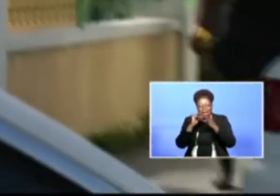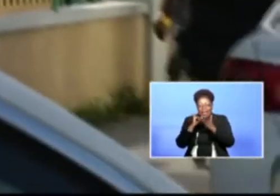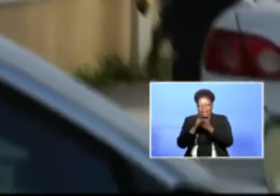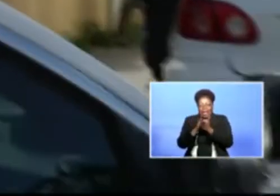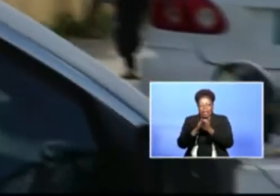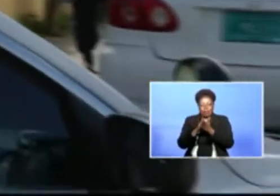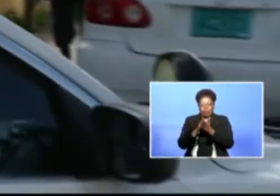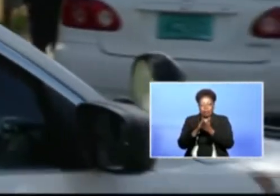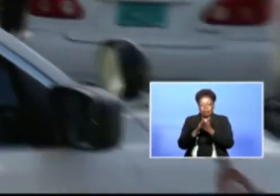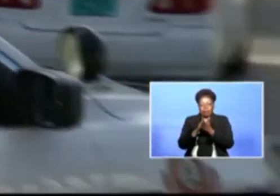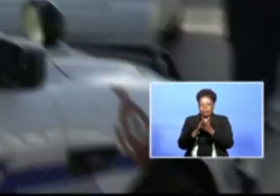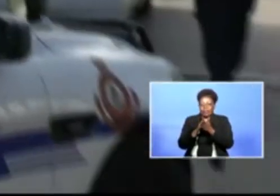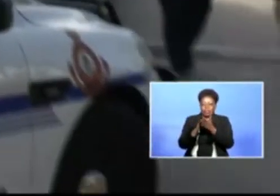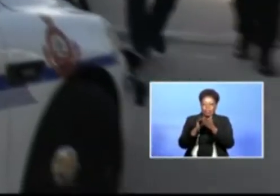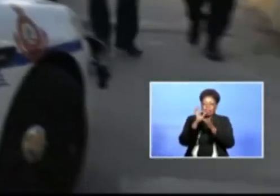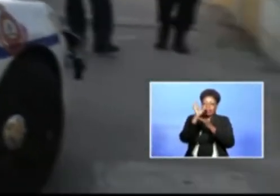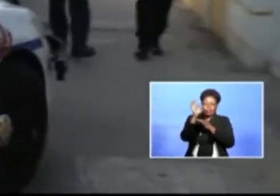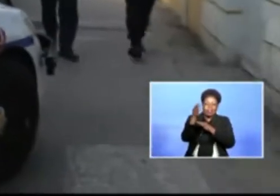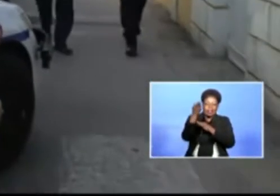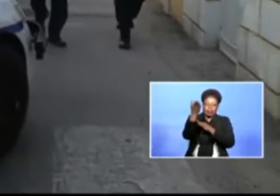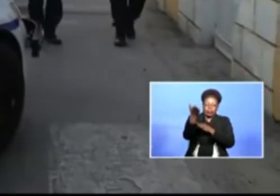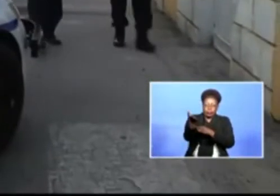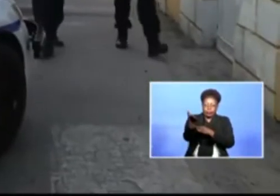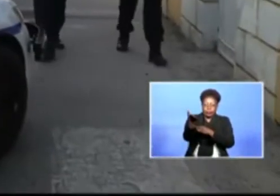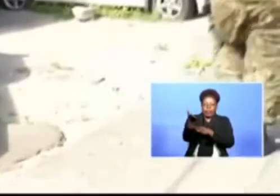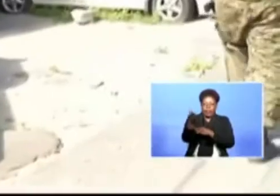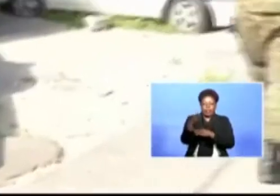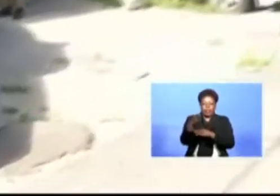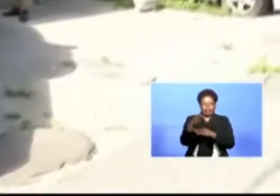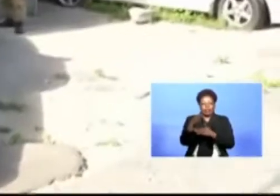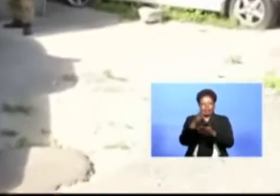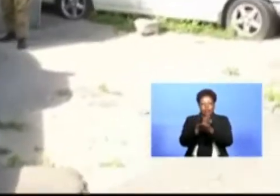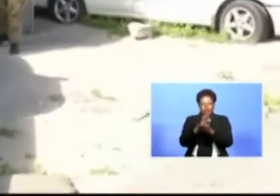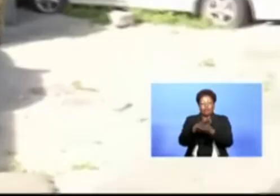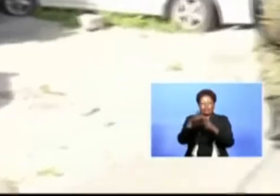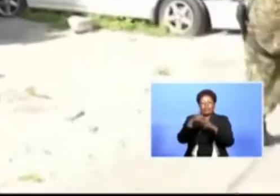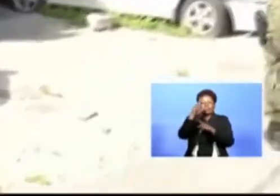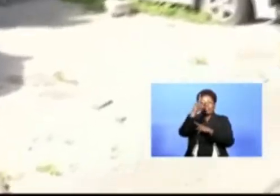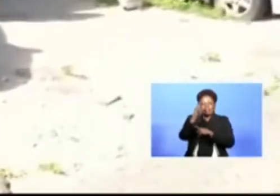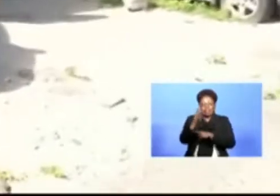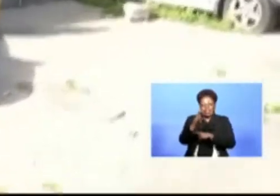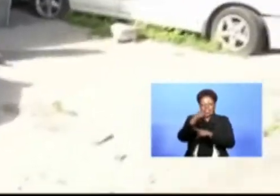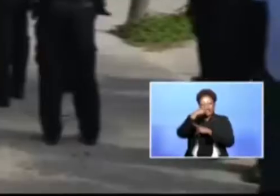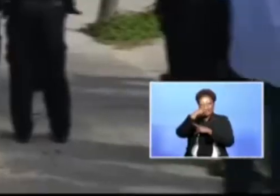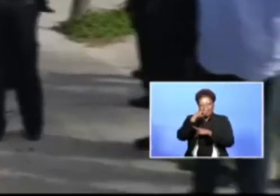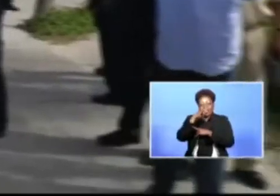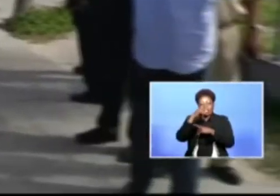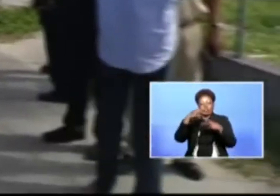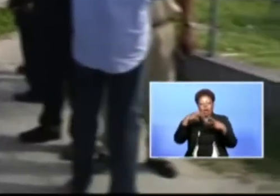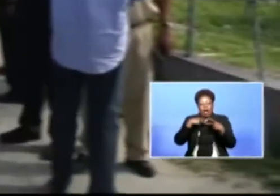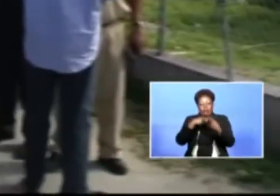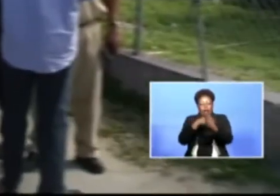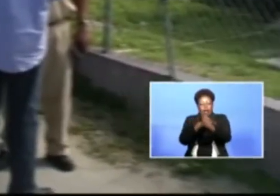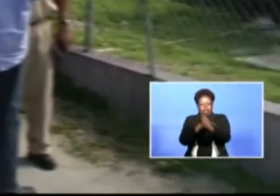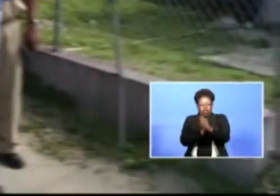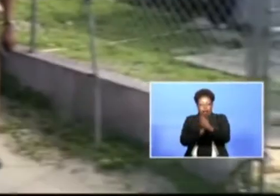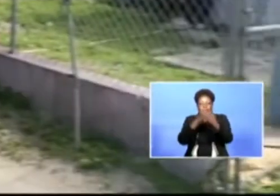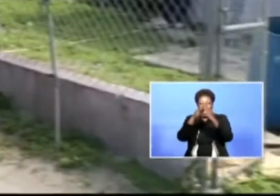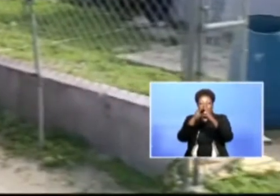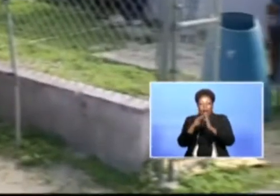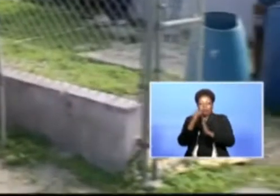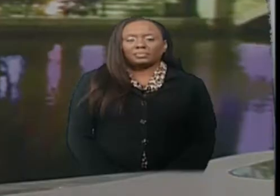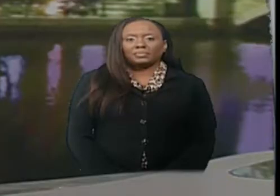Bahamas have conducted their second operation in recent weeks, this time targeting the inner city. A gun and drugs were found, as well as a number